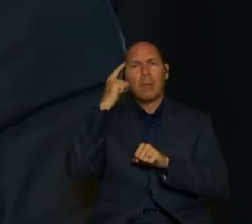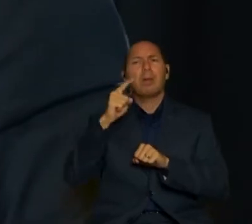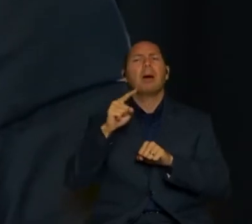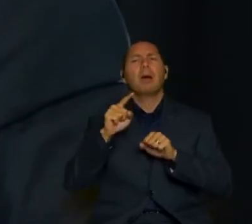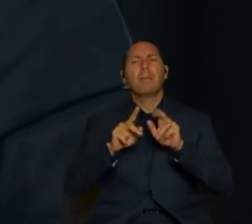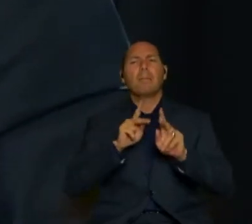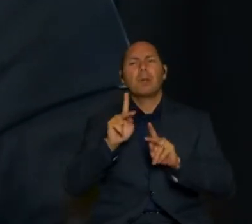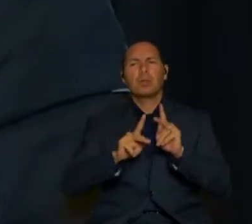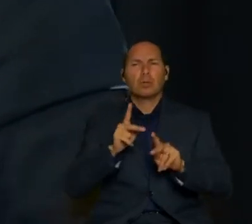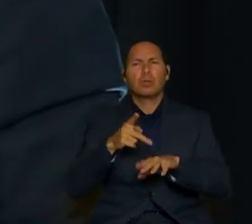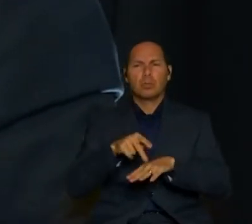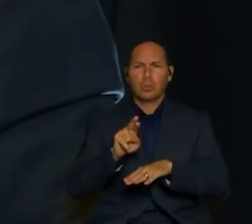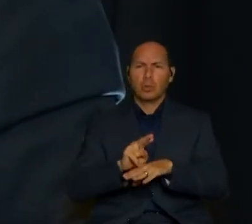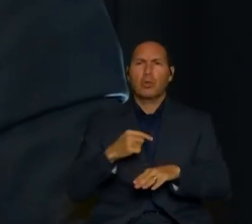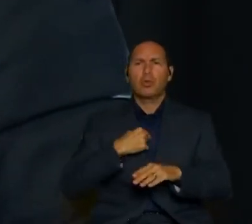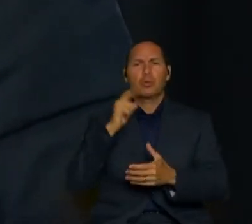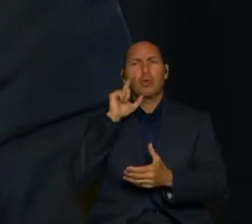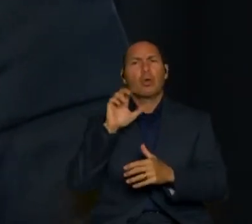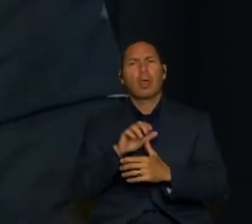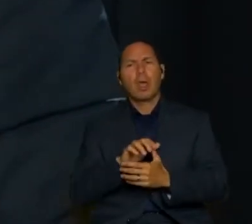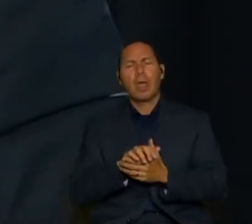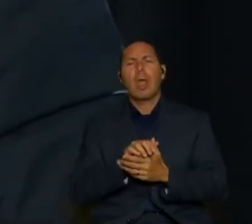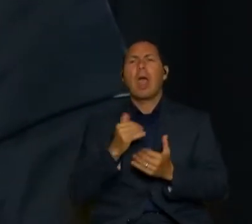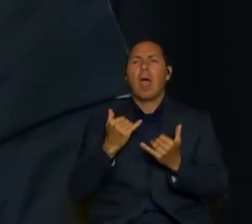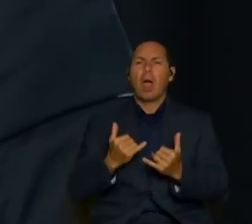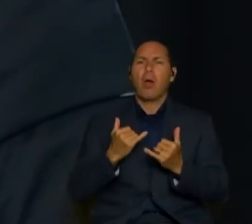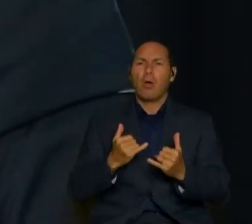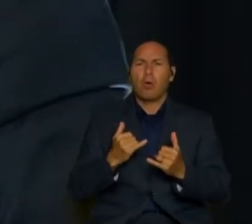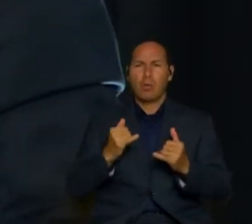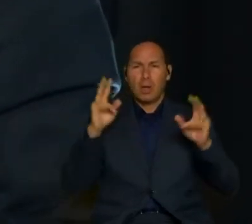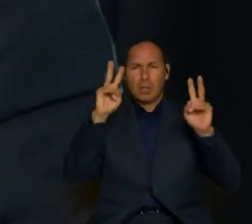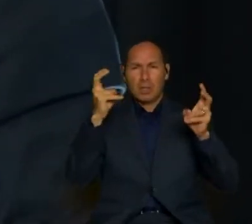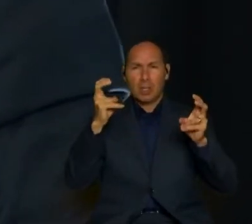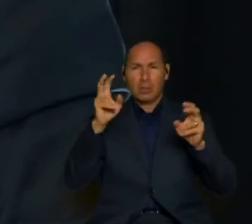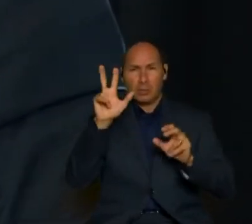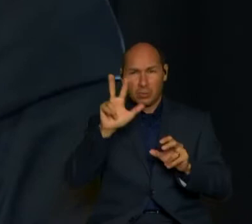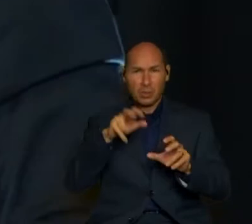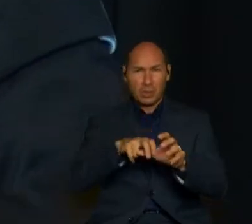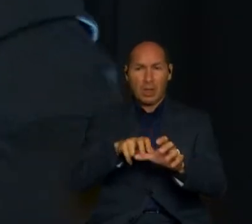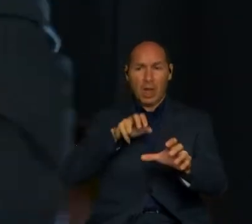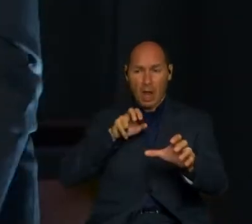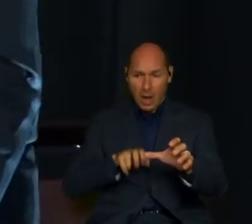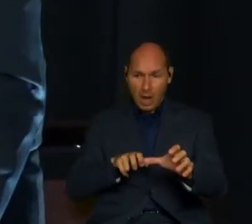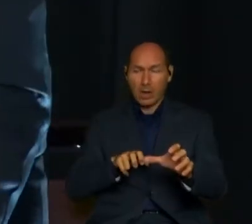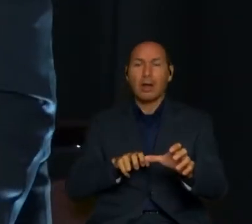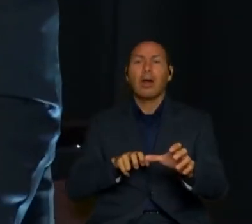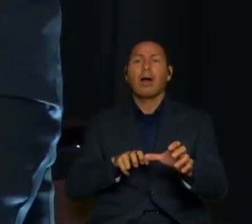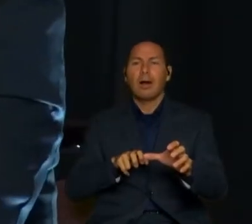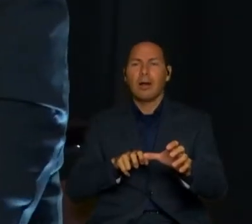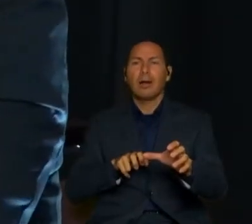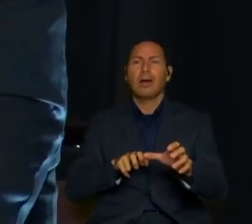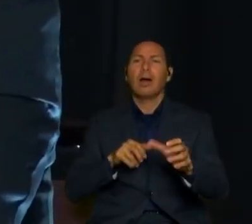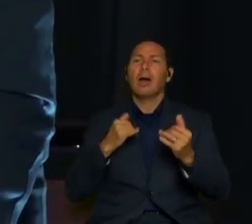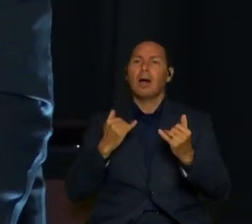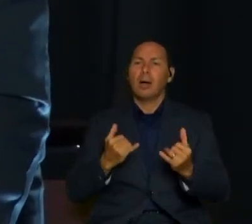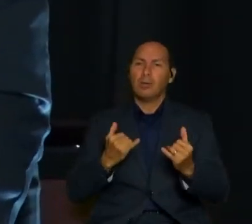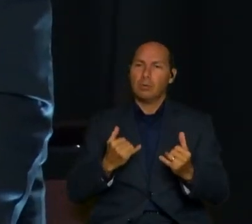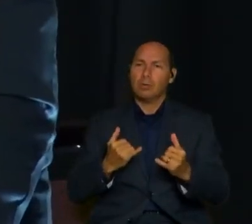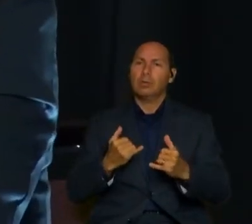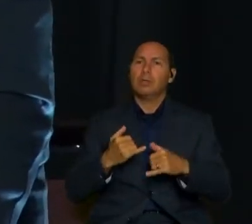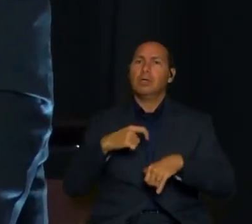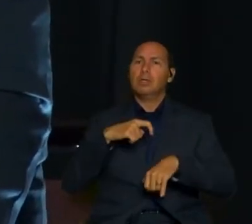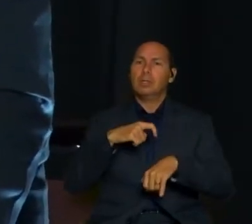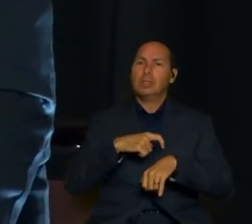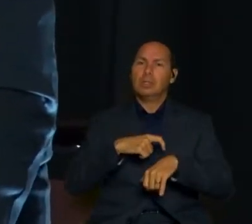believe that now that the Commonwealth is out of Title III, it is vital that the Oversight Board respect the